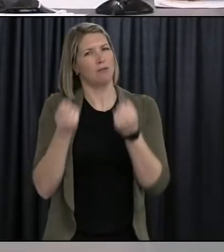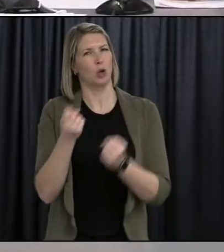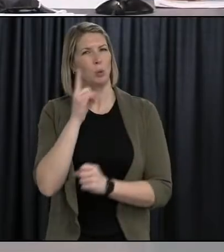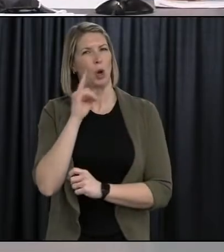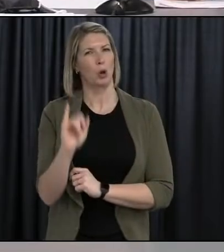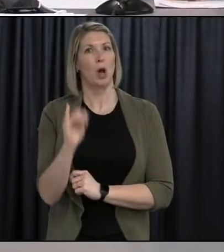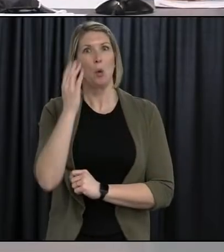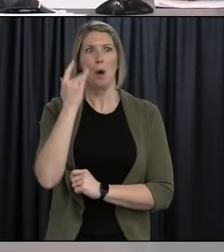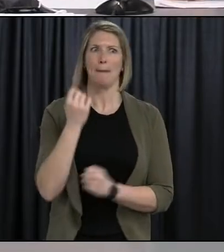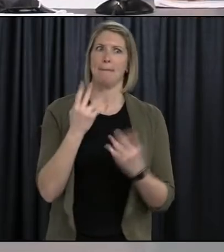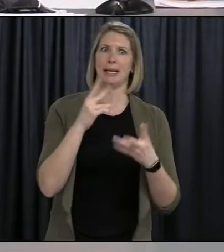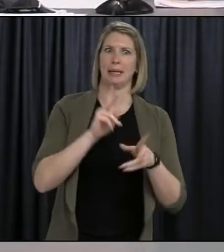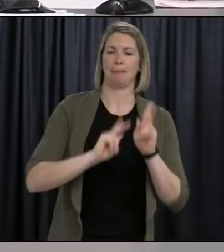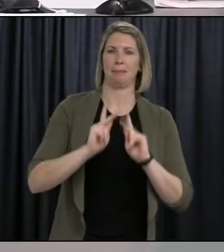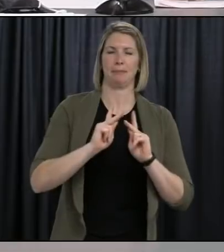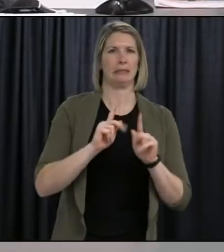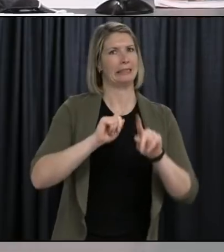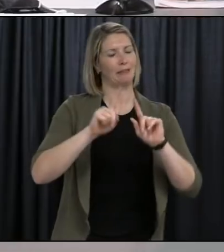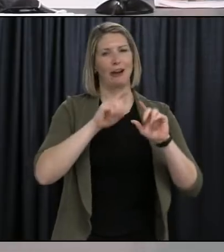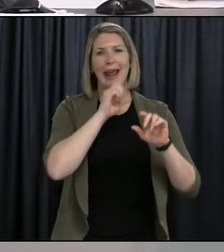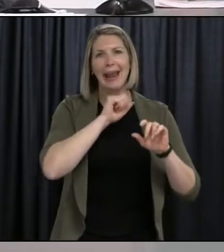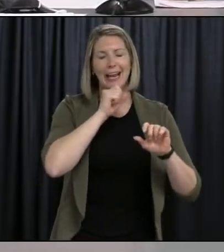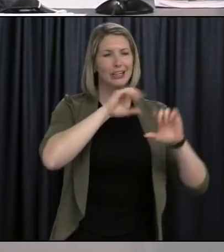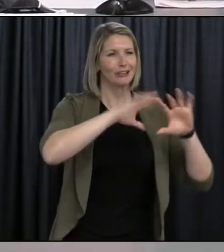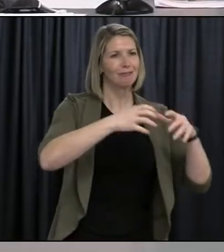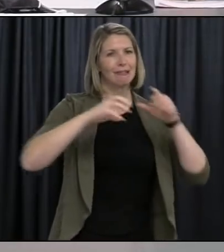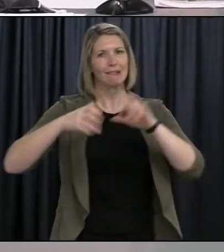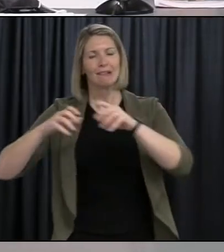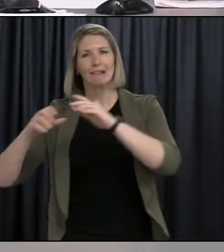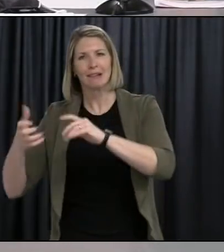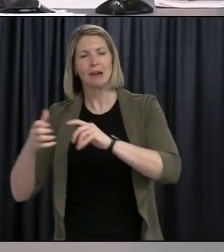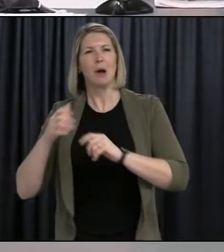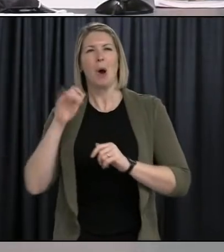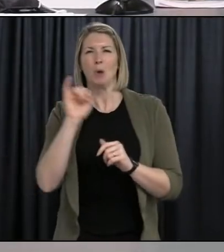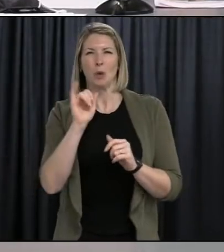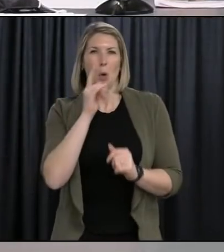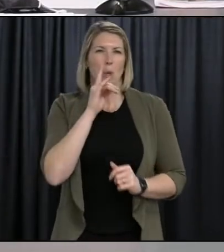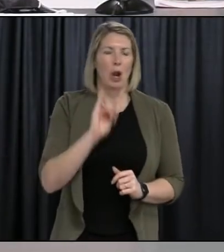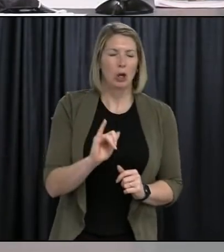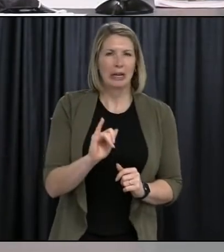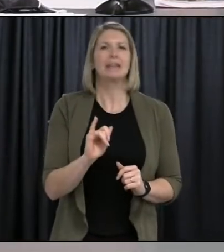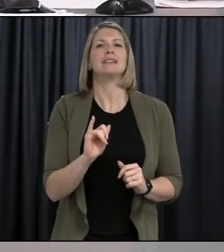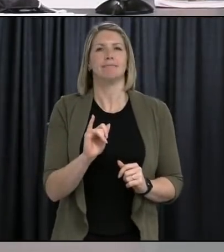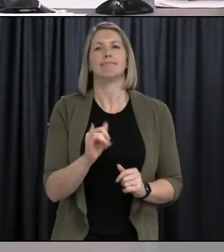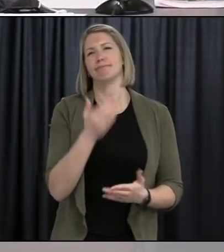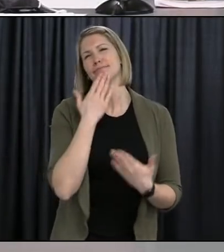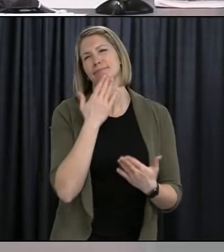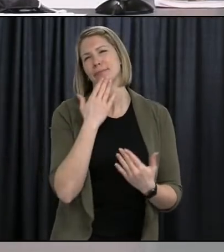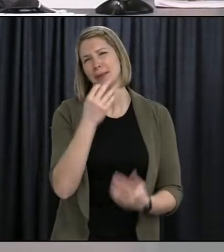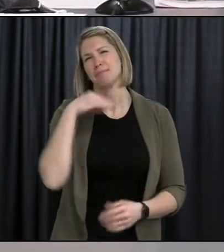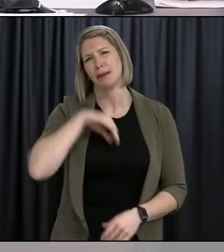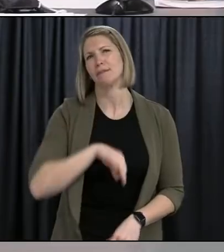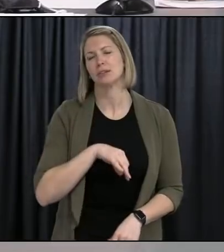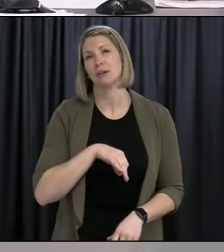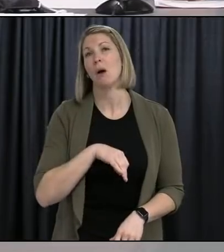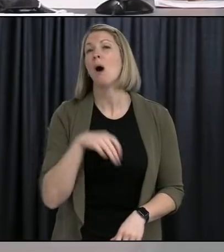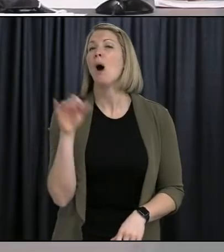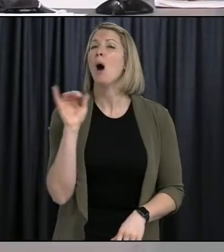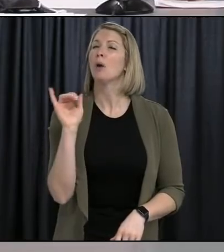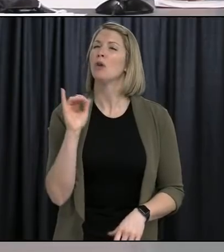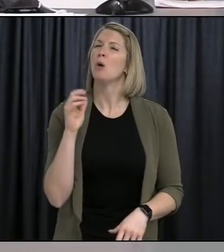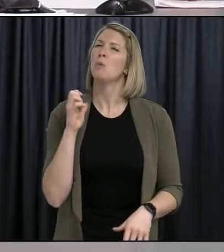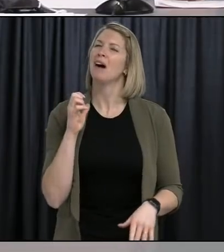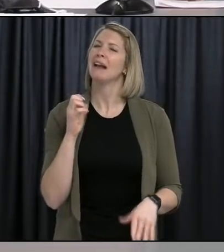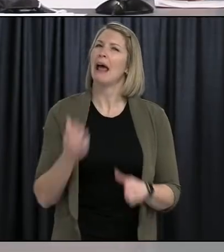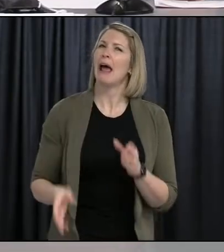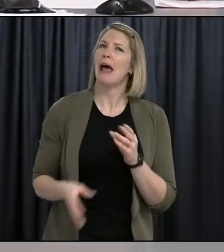different segments of our communities can understand it. Just to confirm one thing about the recovery, are we leaving it up